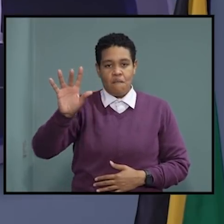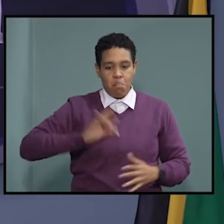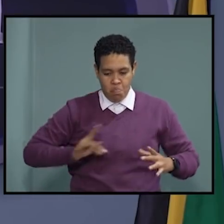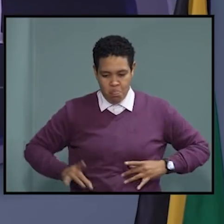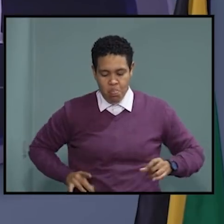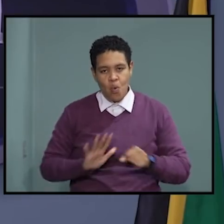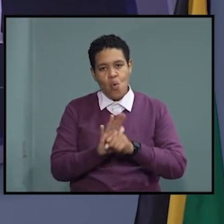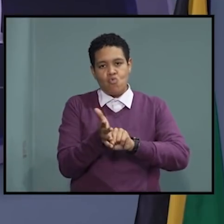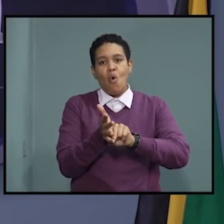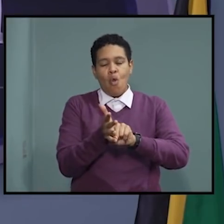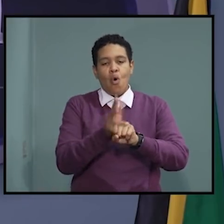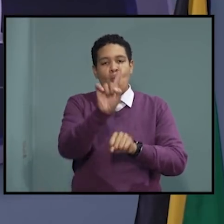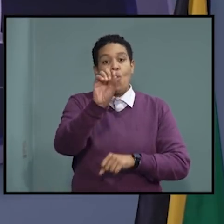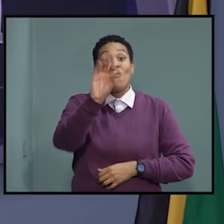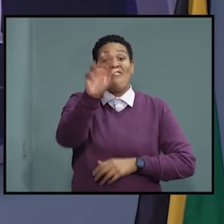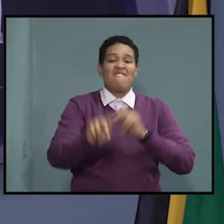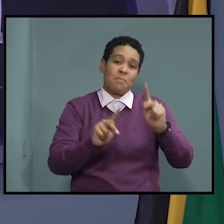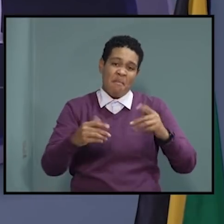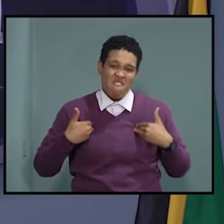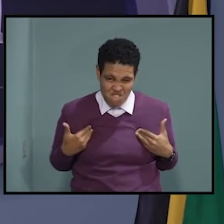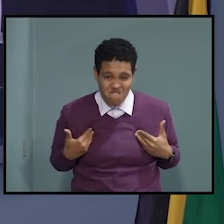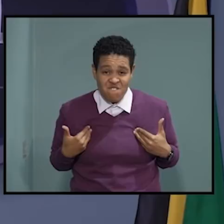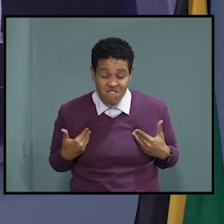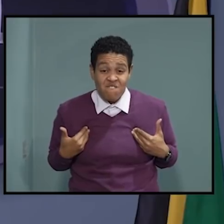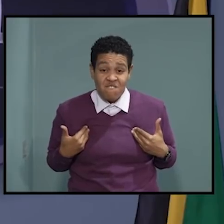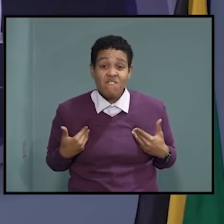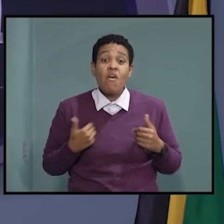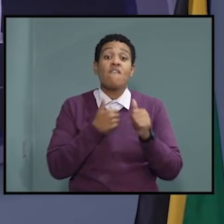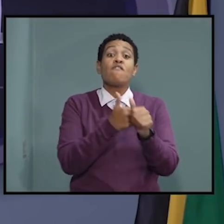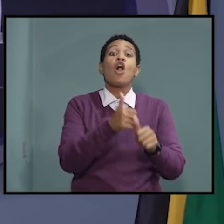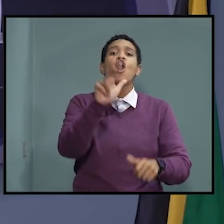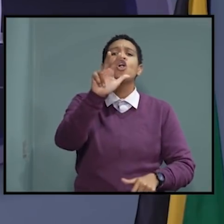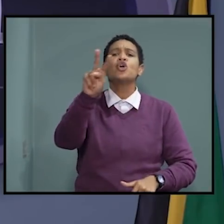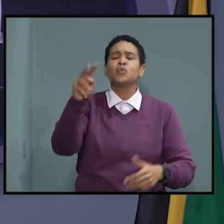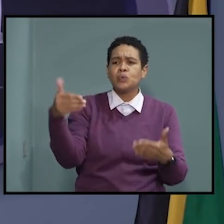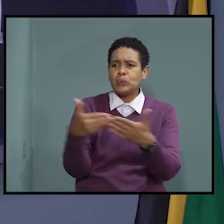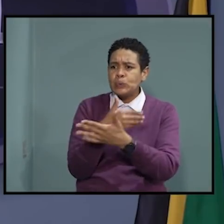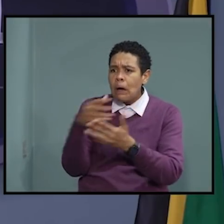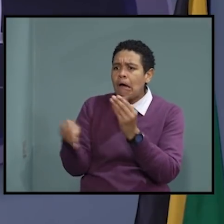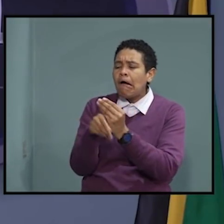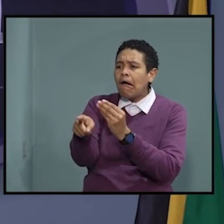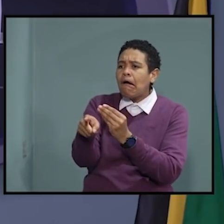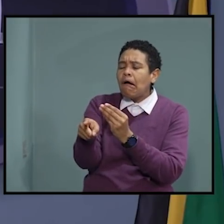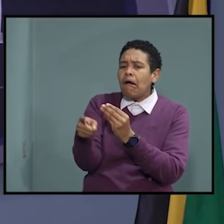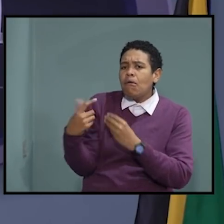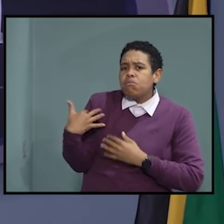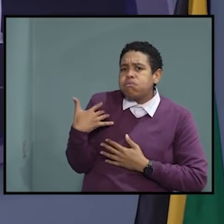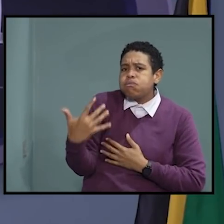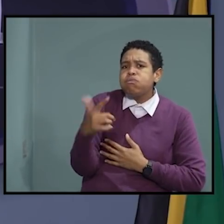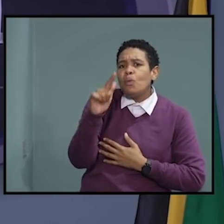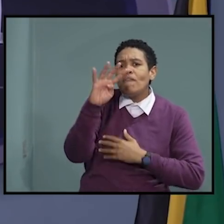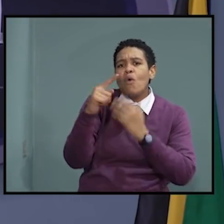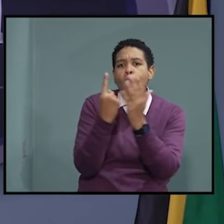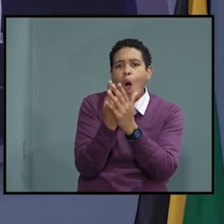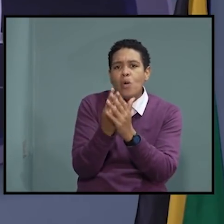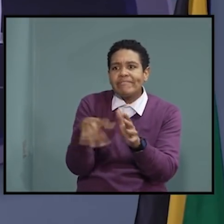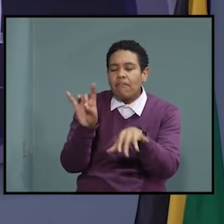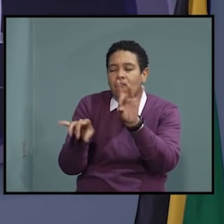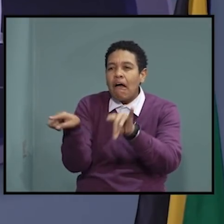COVID-19. This follows 32 new additions over the last 24 hours.